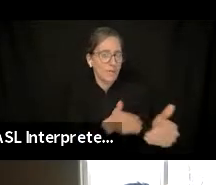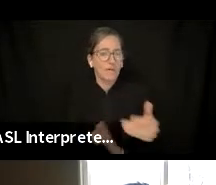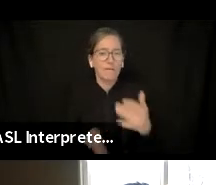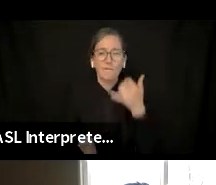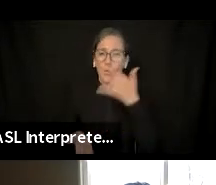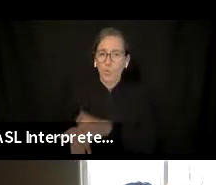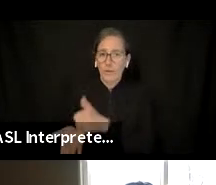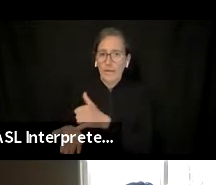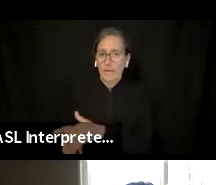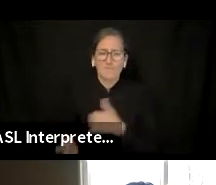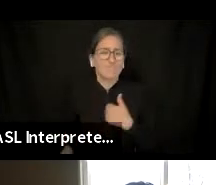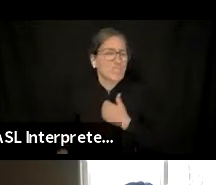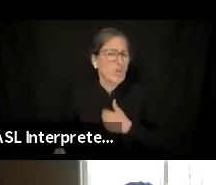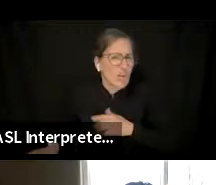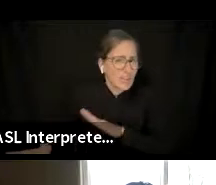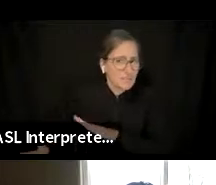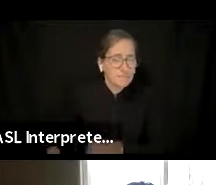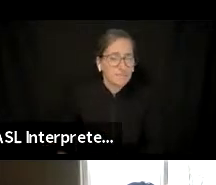hold